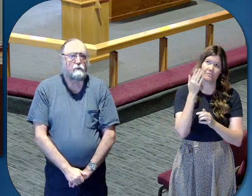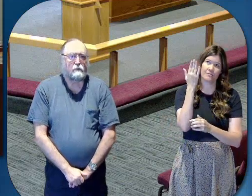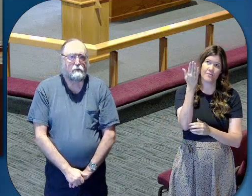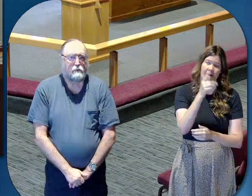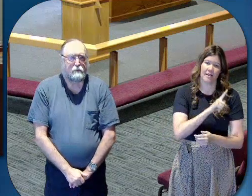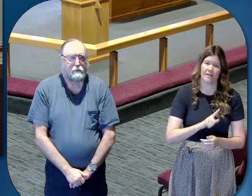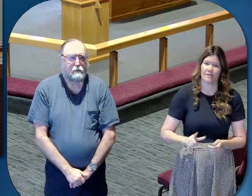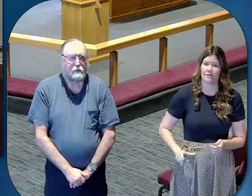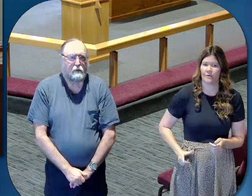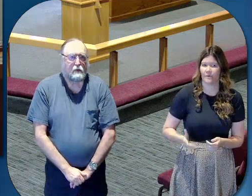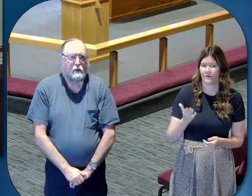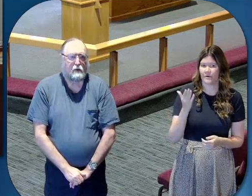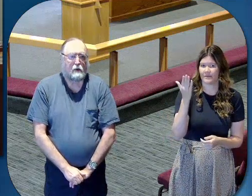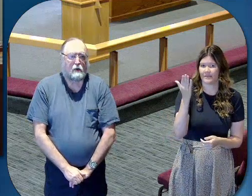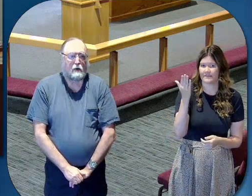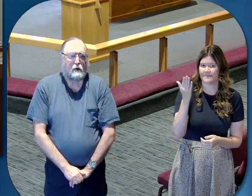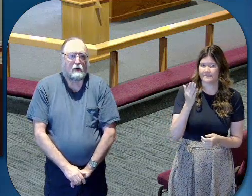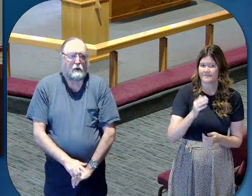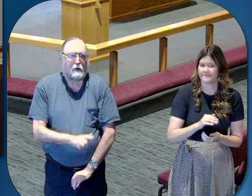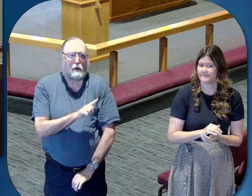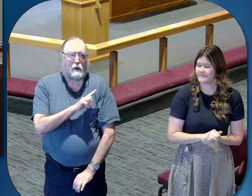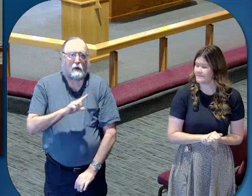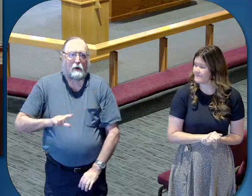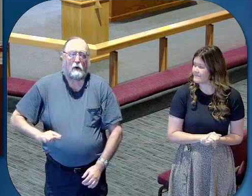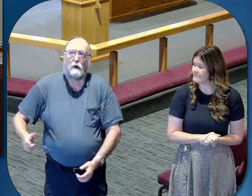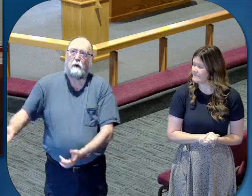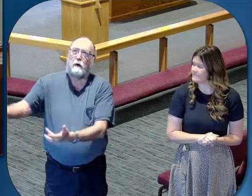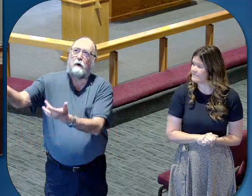the Lord.